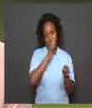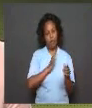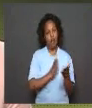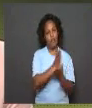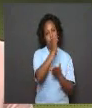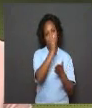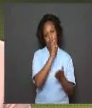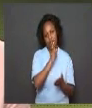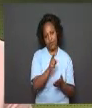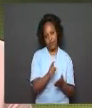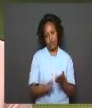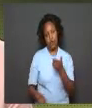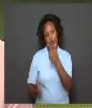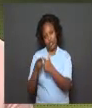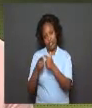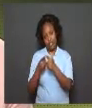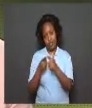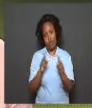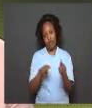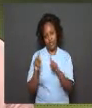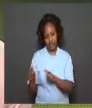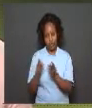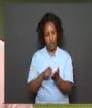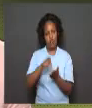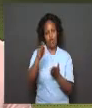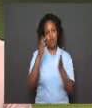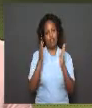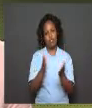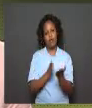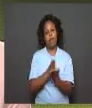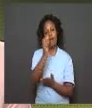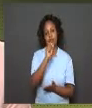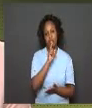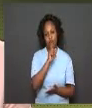rights, and the other is democratic rights.